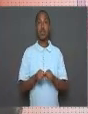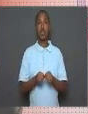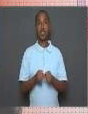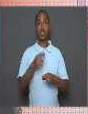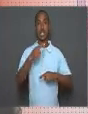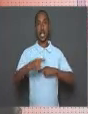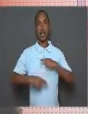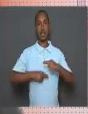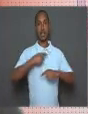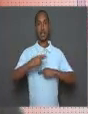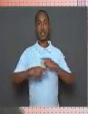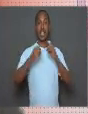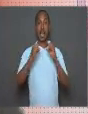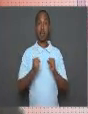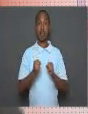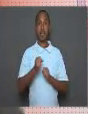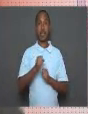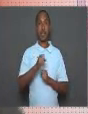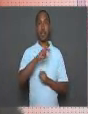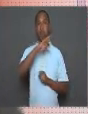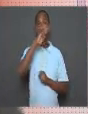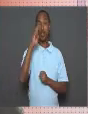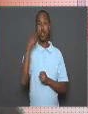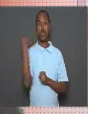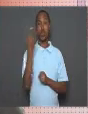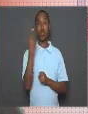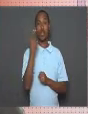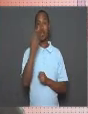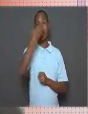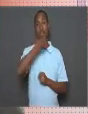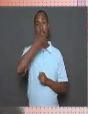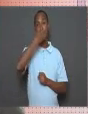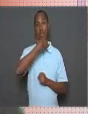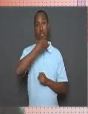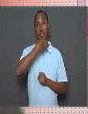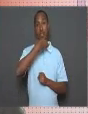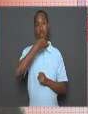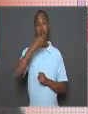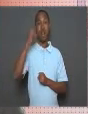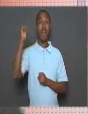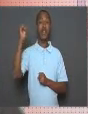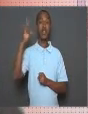Decomposition reactions can be caused using heat, light,